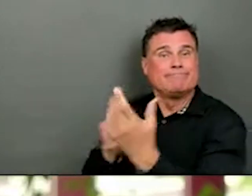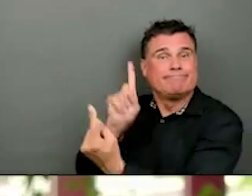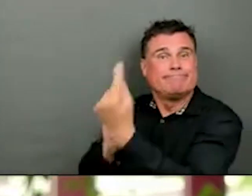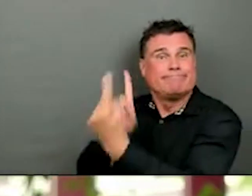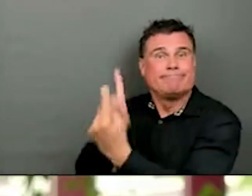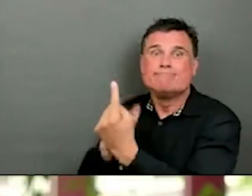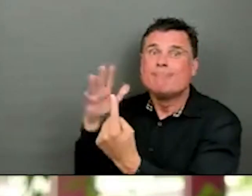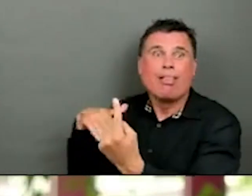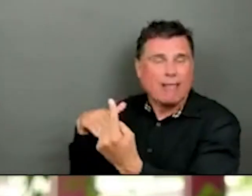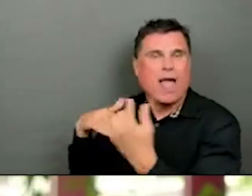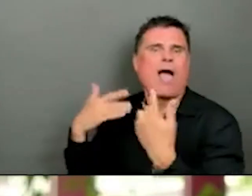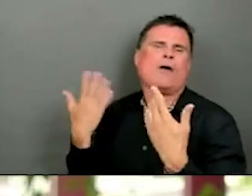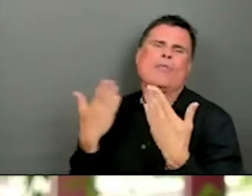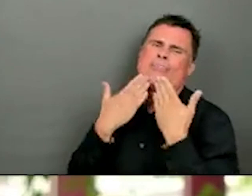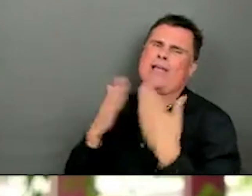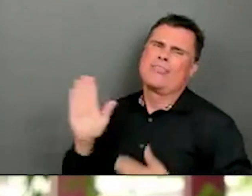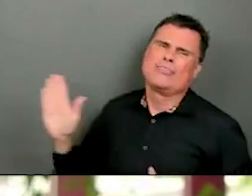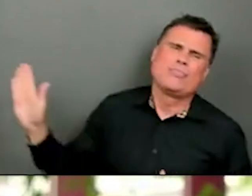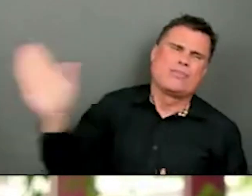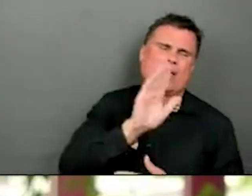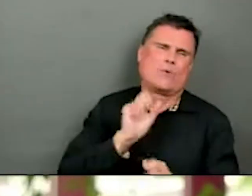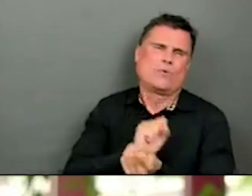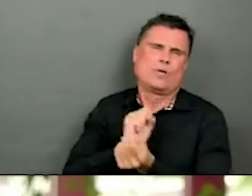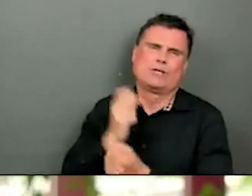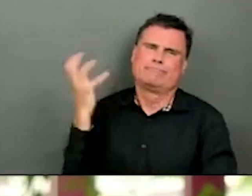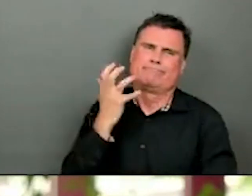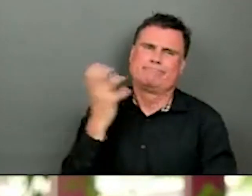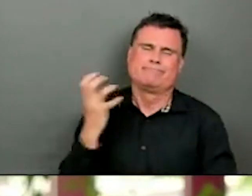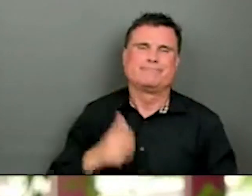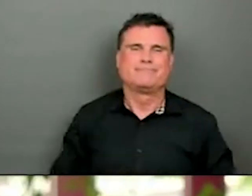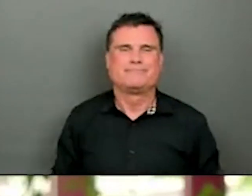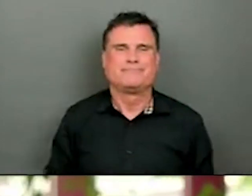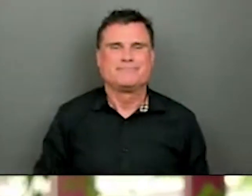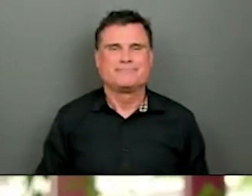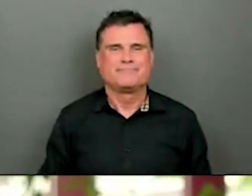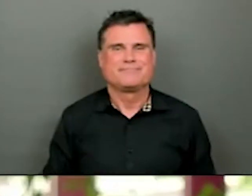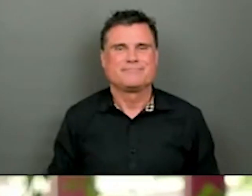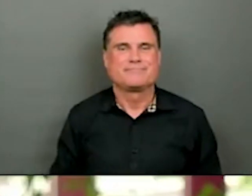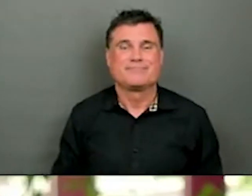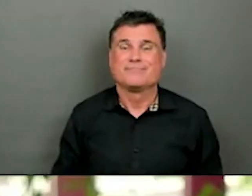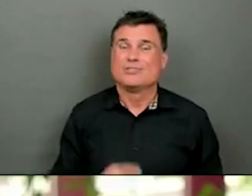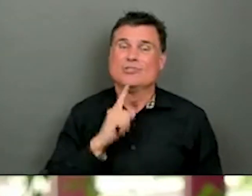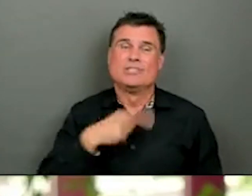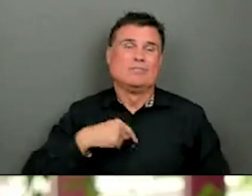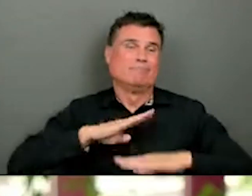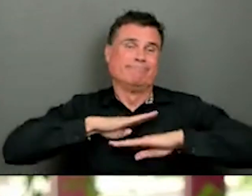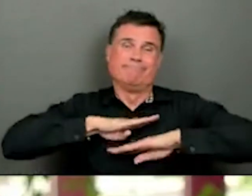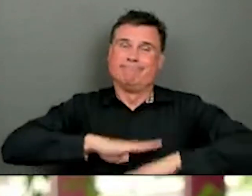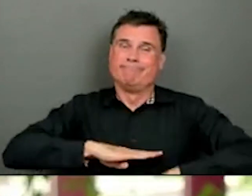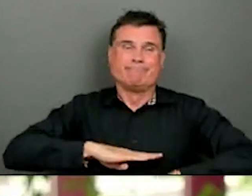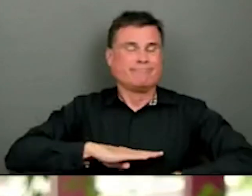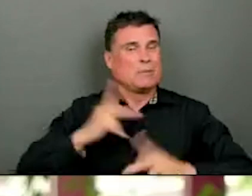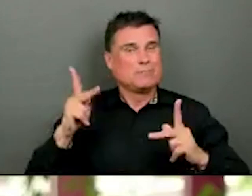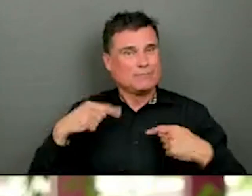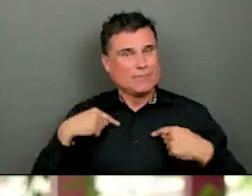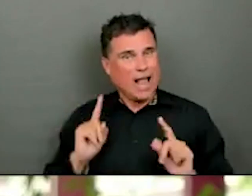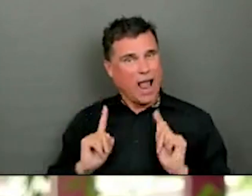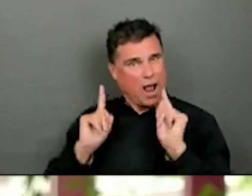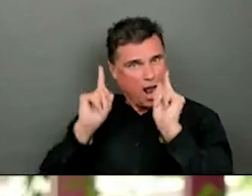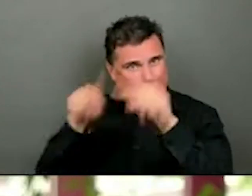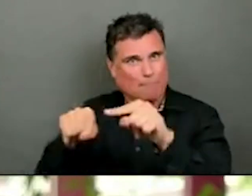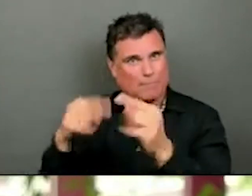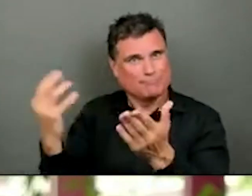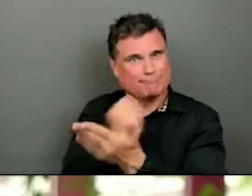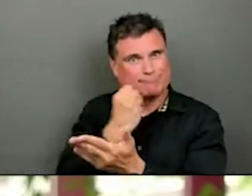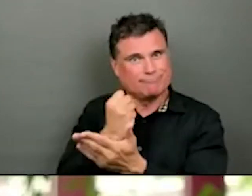that they've been doing across the north and the interior, and just grateful for that opportunity. So it varies by